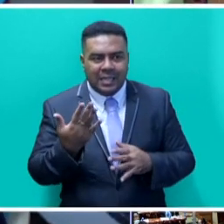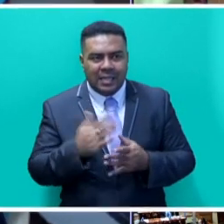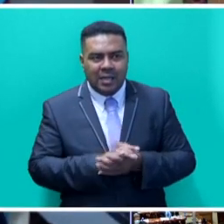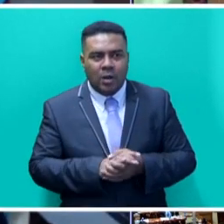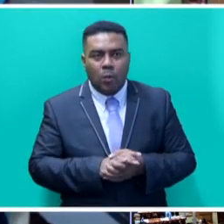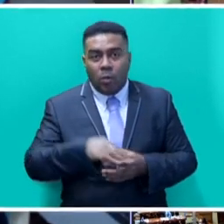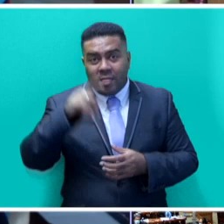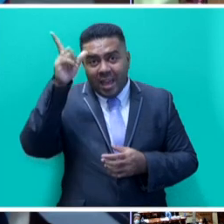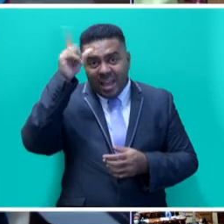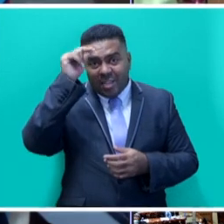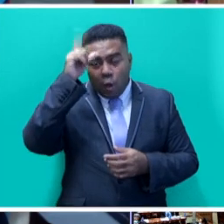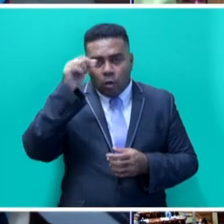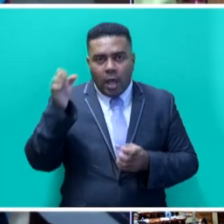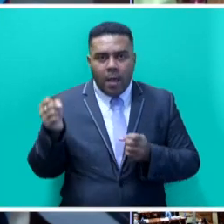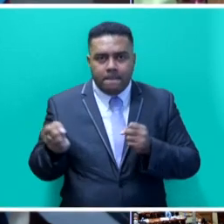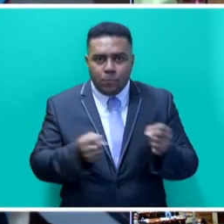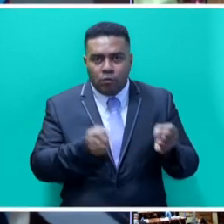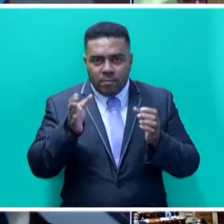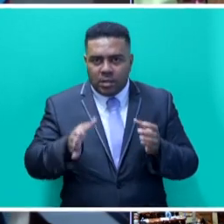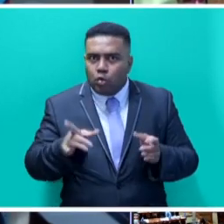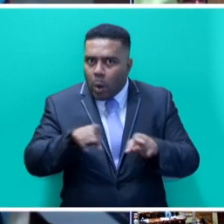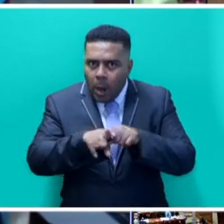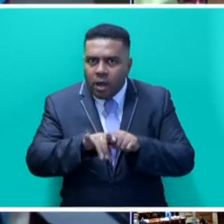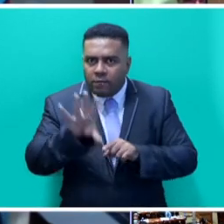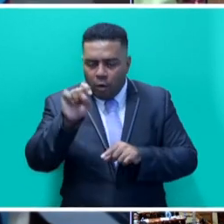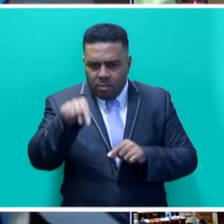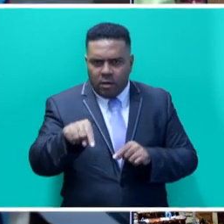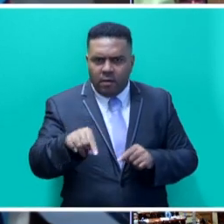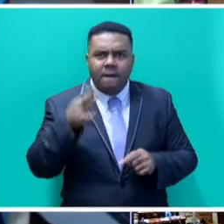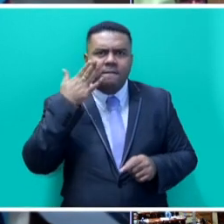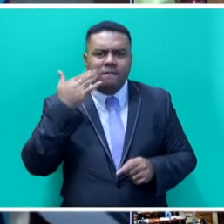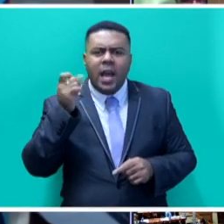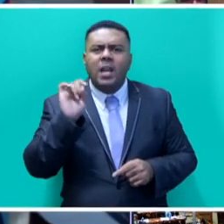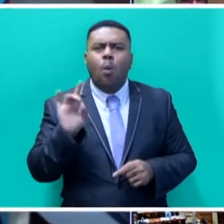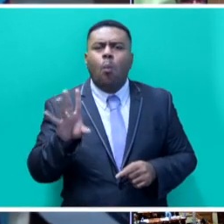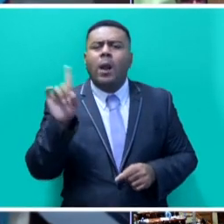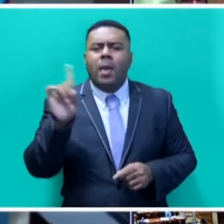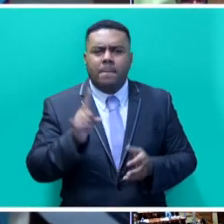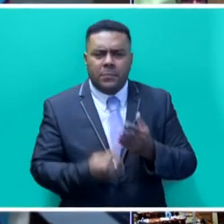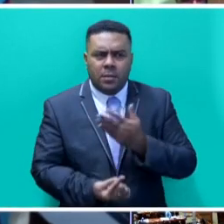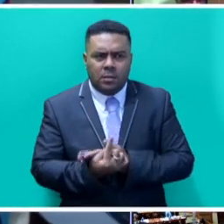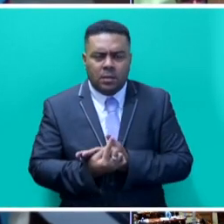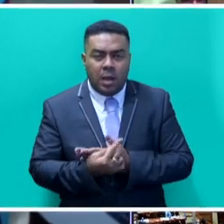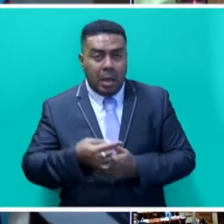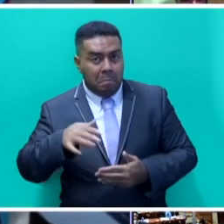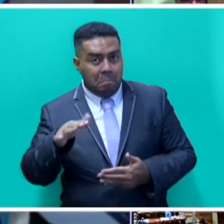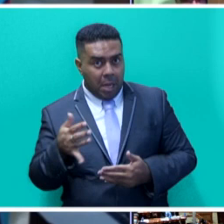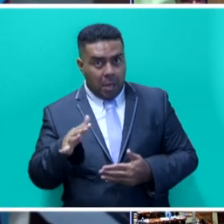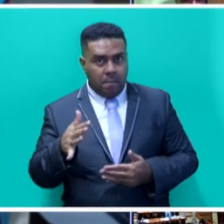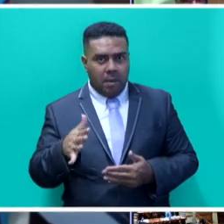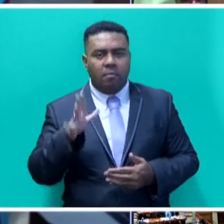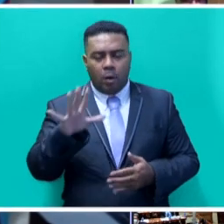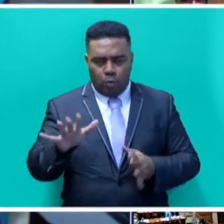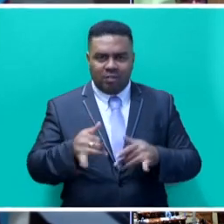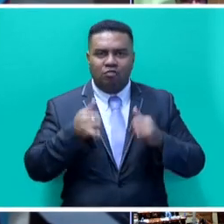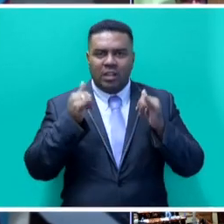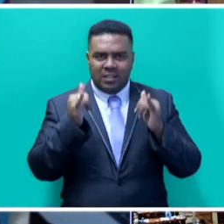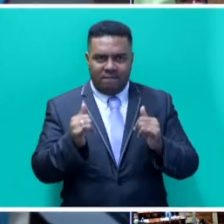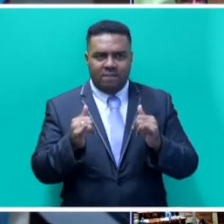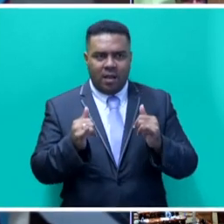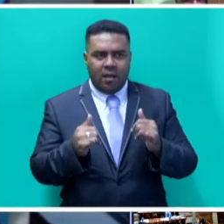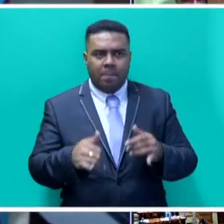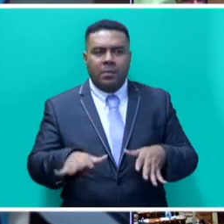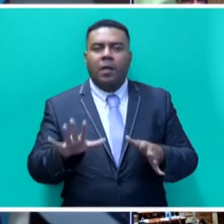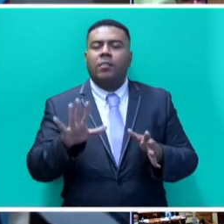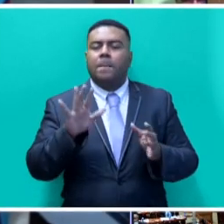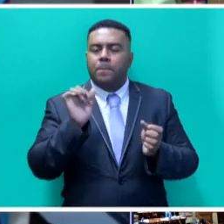movement. Learn from that. Find out what transpired. And maybe that will justify the police in doing what